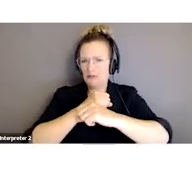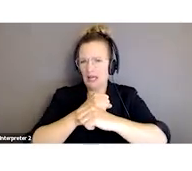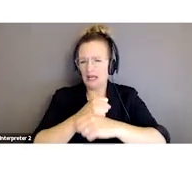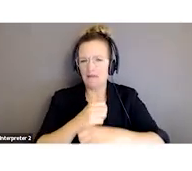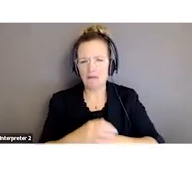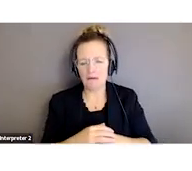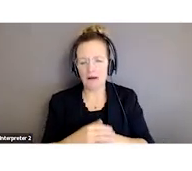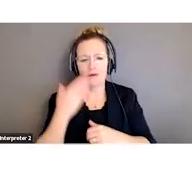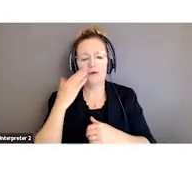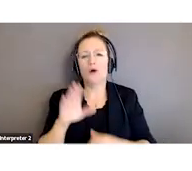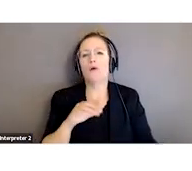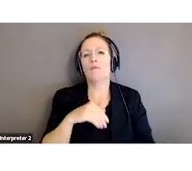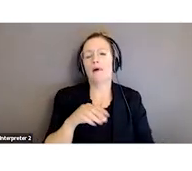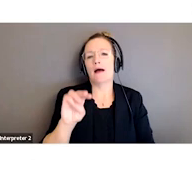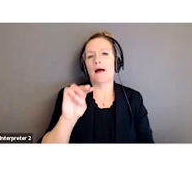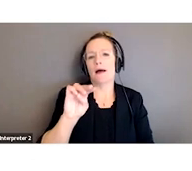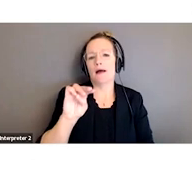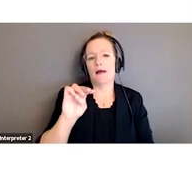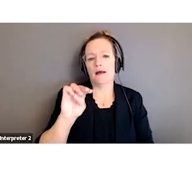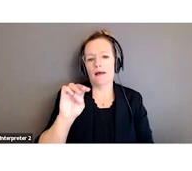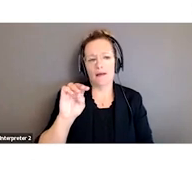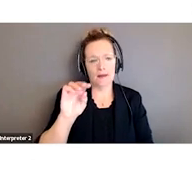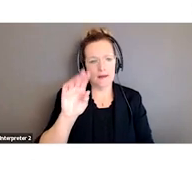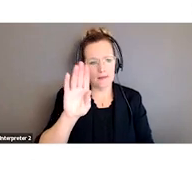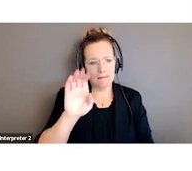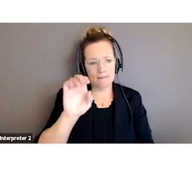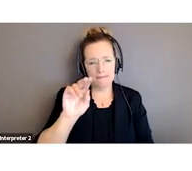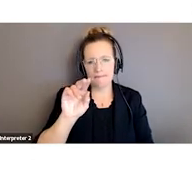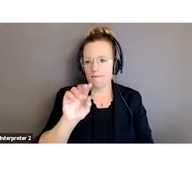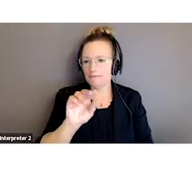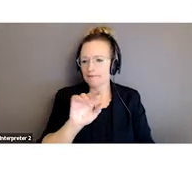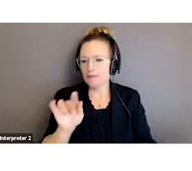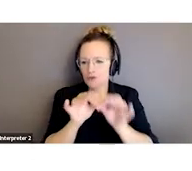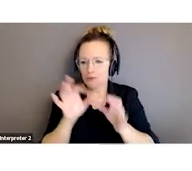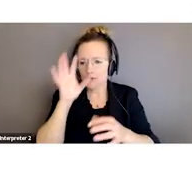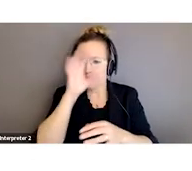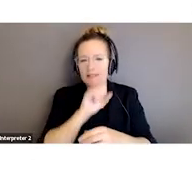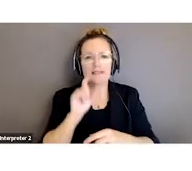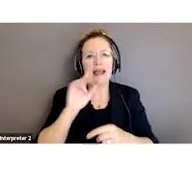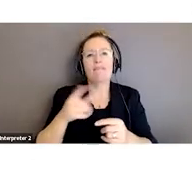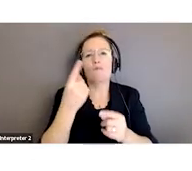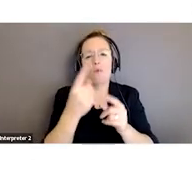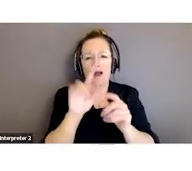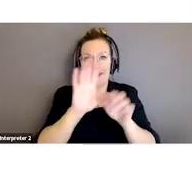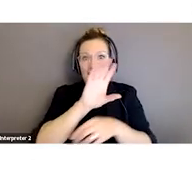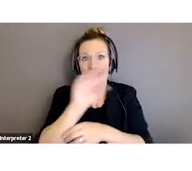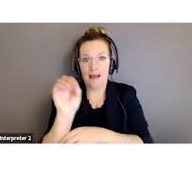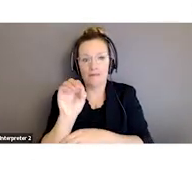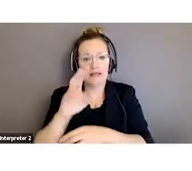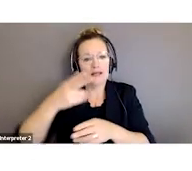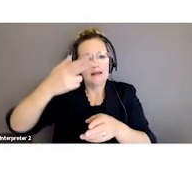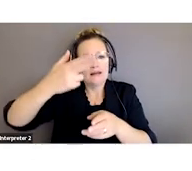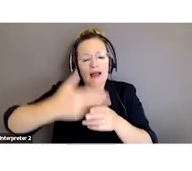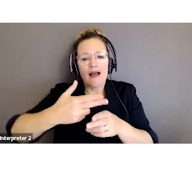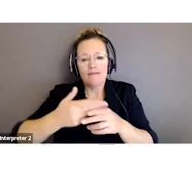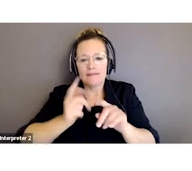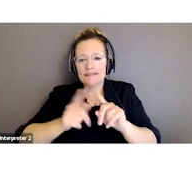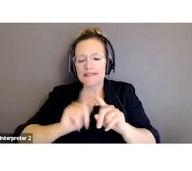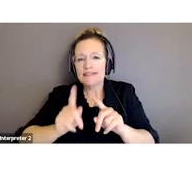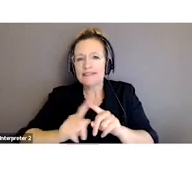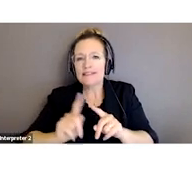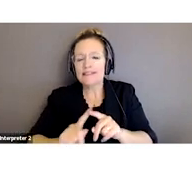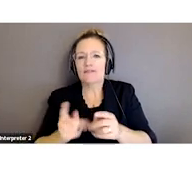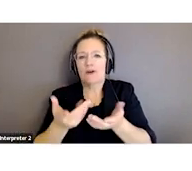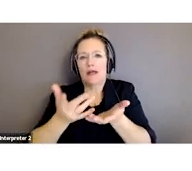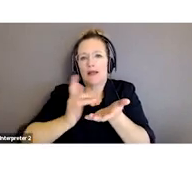is a global medical device company, and they have file designs on many of their medical devices. For example,